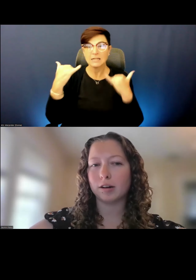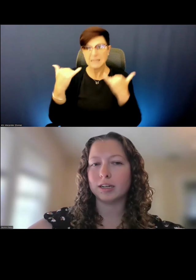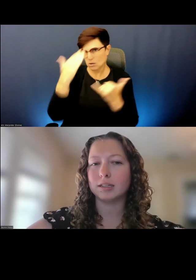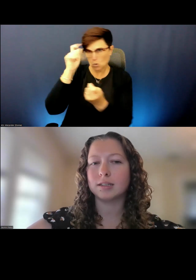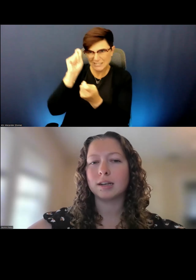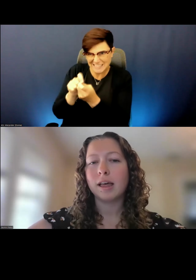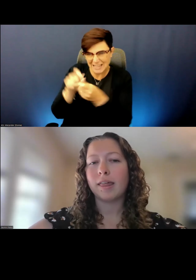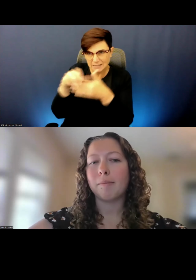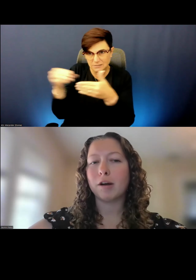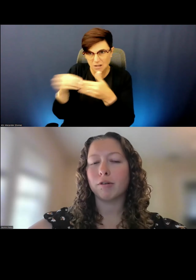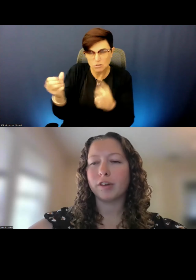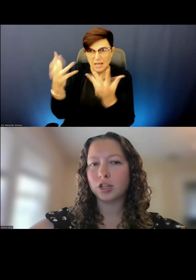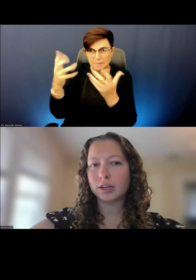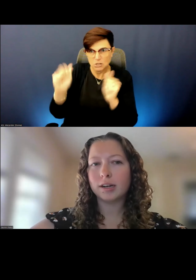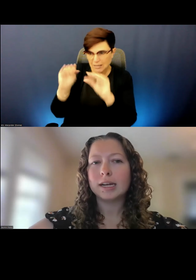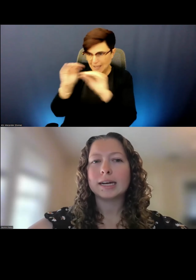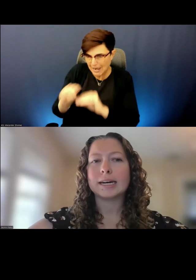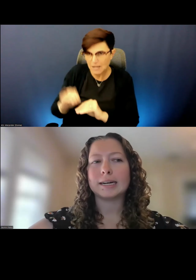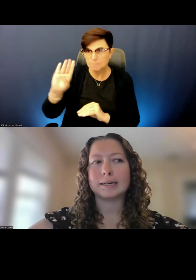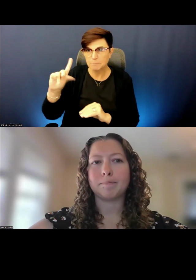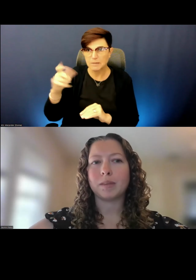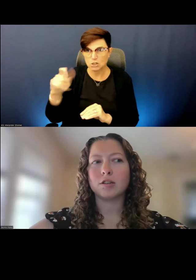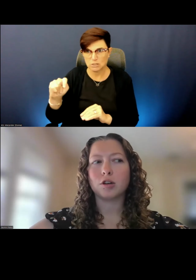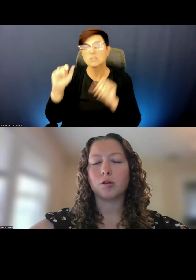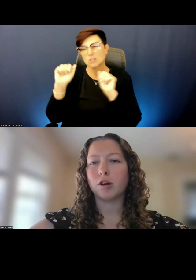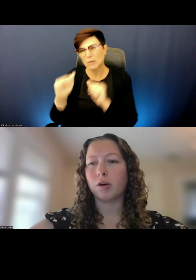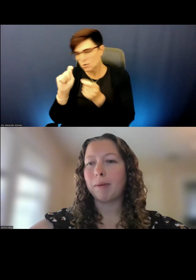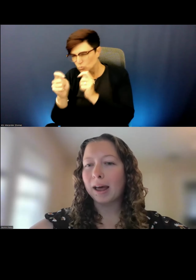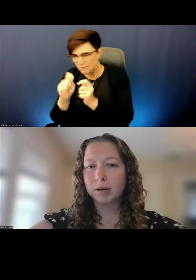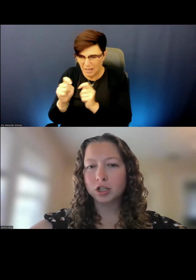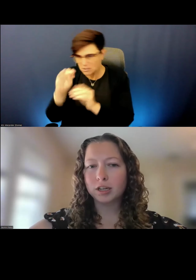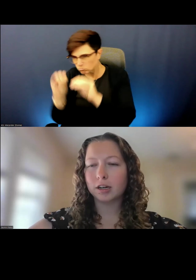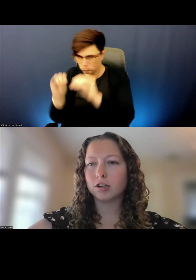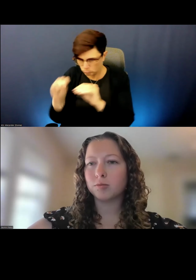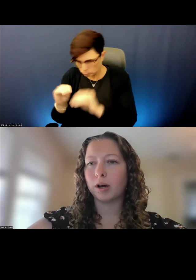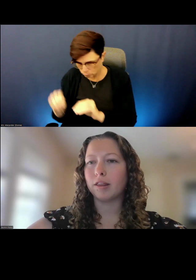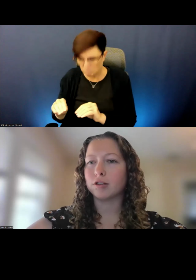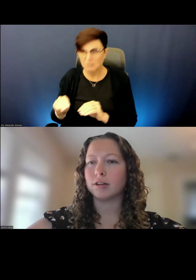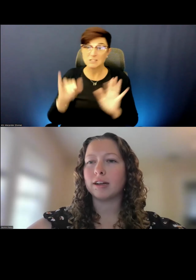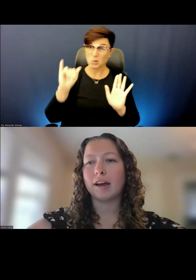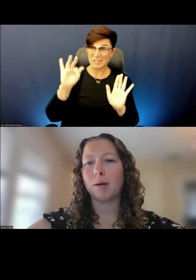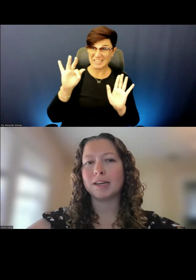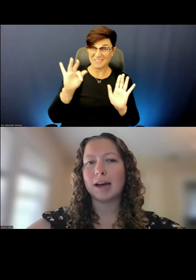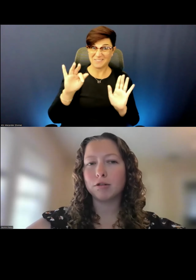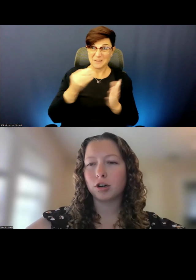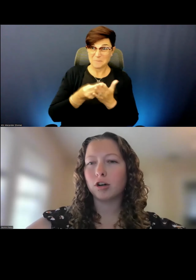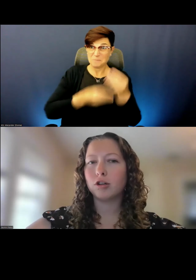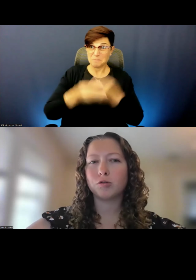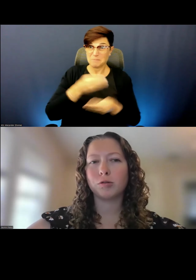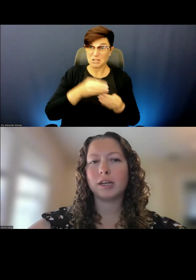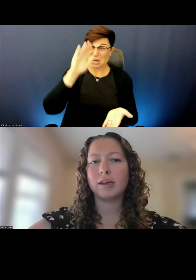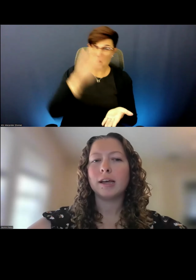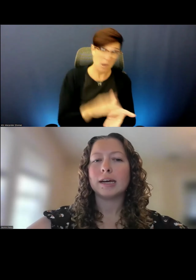why there is that May revision. And so, you know, in bad budget years, when there's an economic